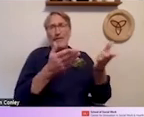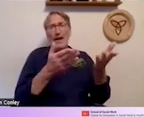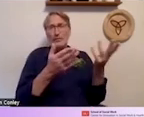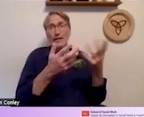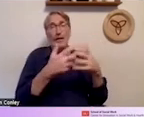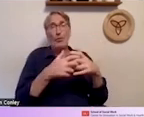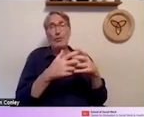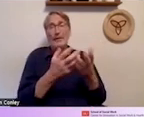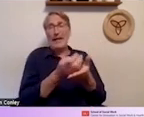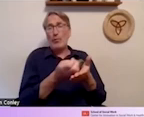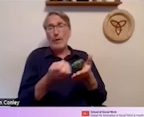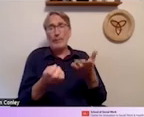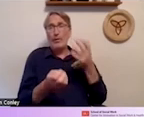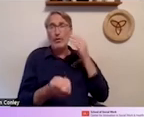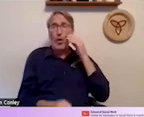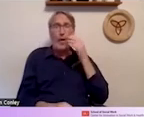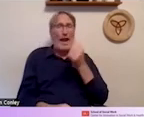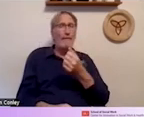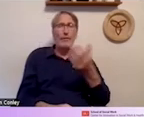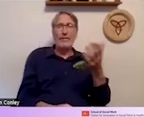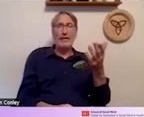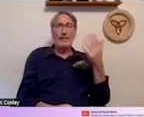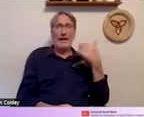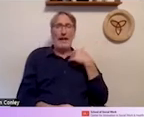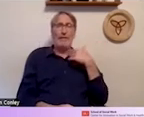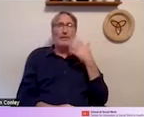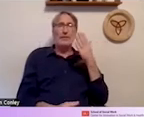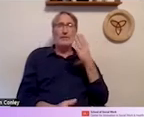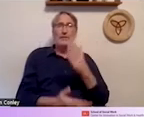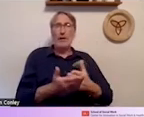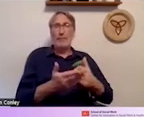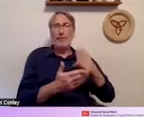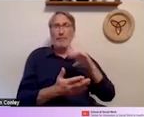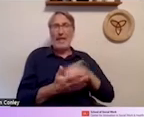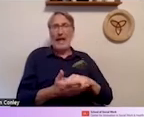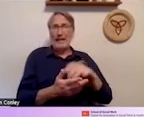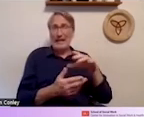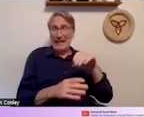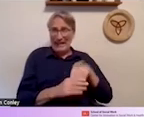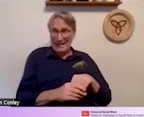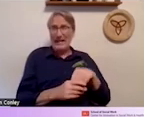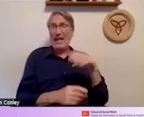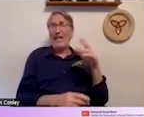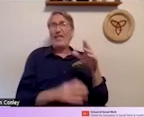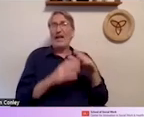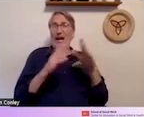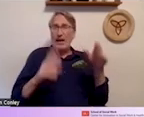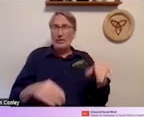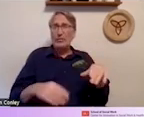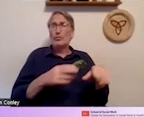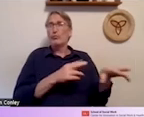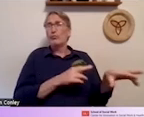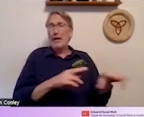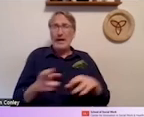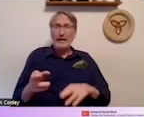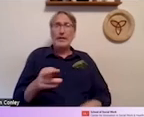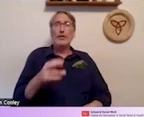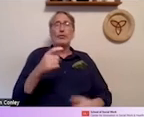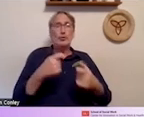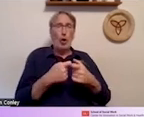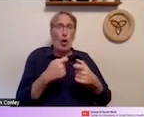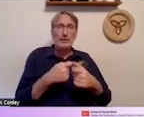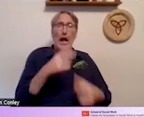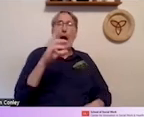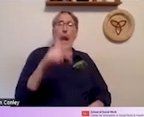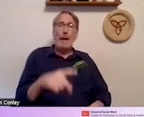or families know, to have some of these things ordered, to have them in the house, to have them charged, thinking about car chargers,